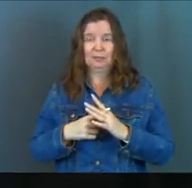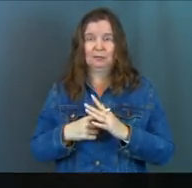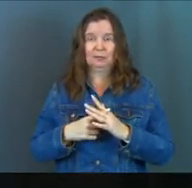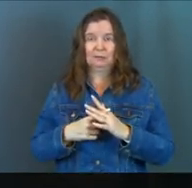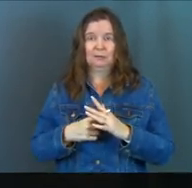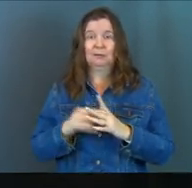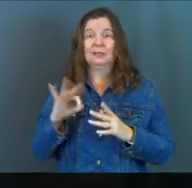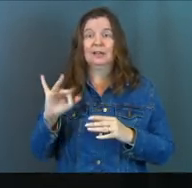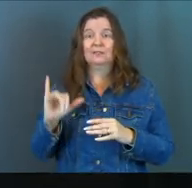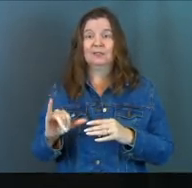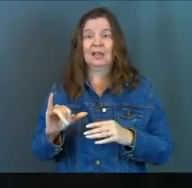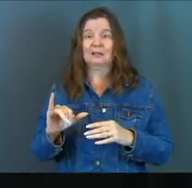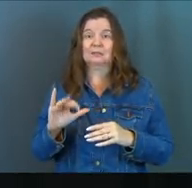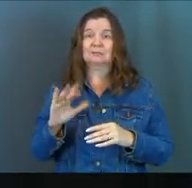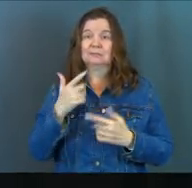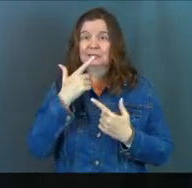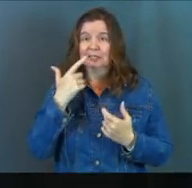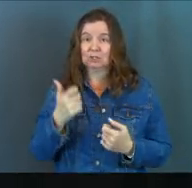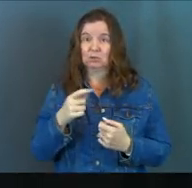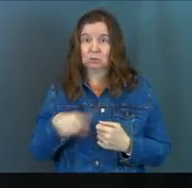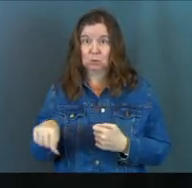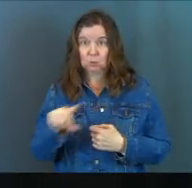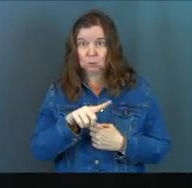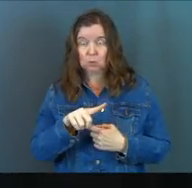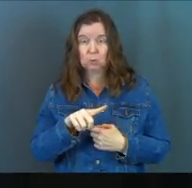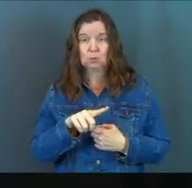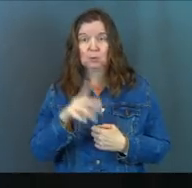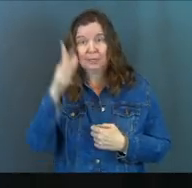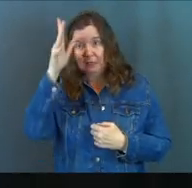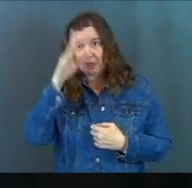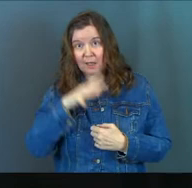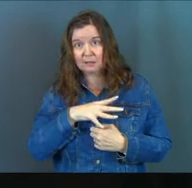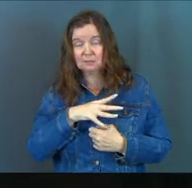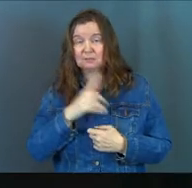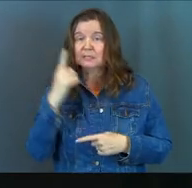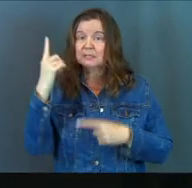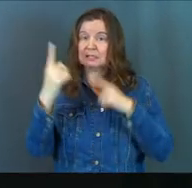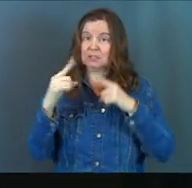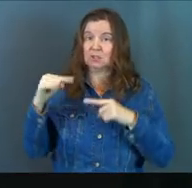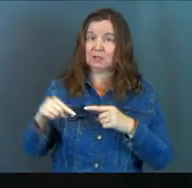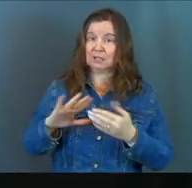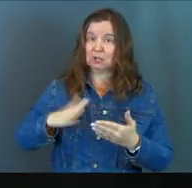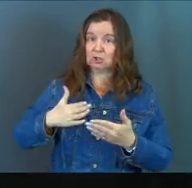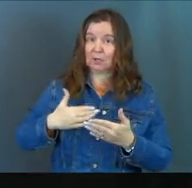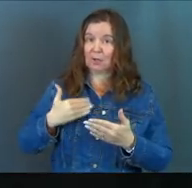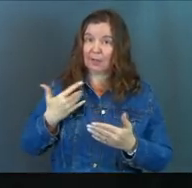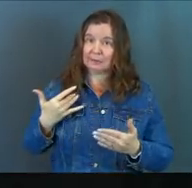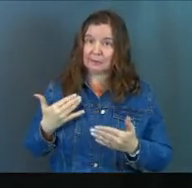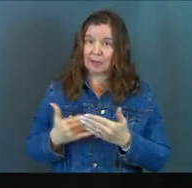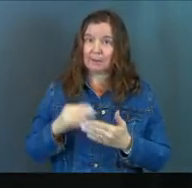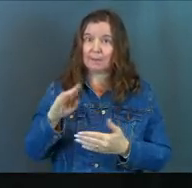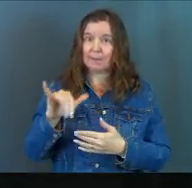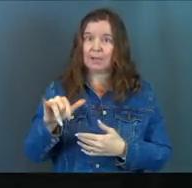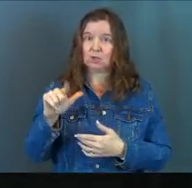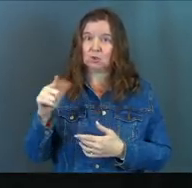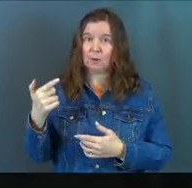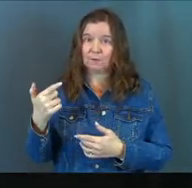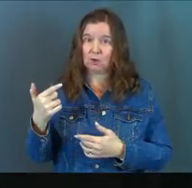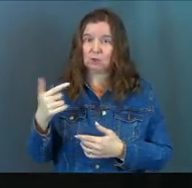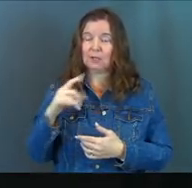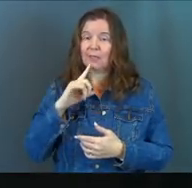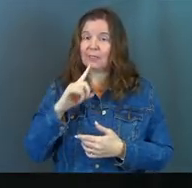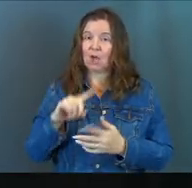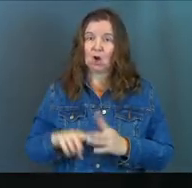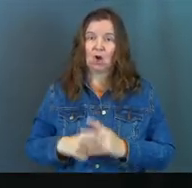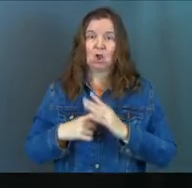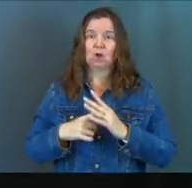up. If that is at all interest to any of you guys, consider this cookout that's coming up May 21st. They